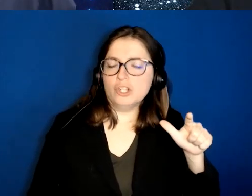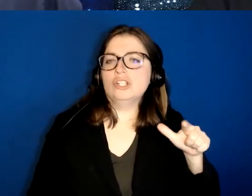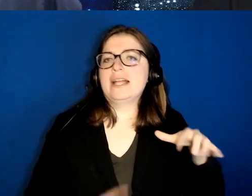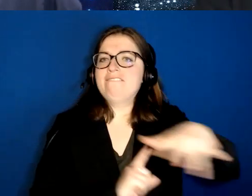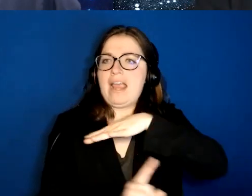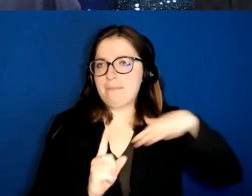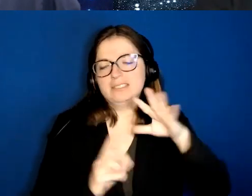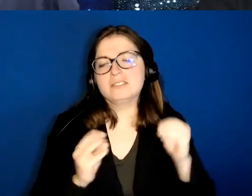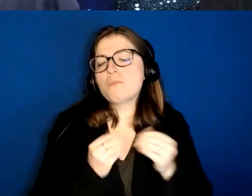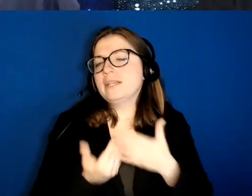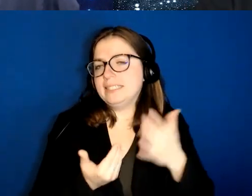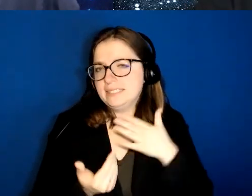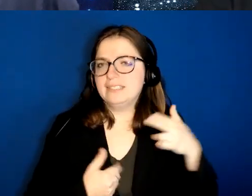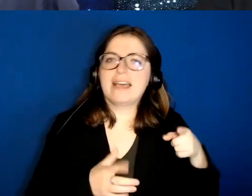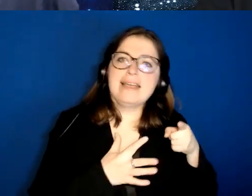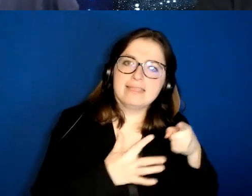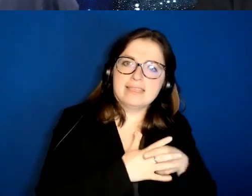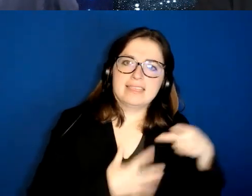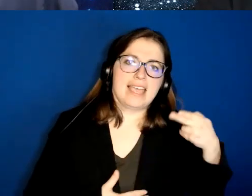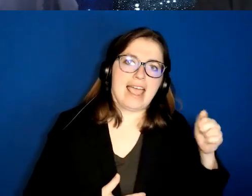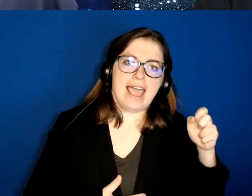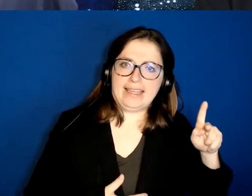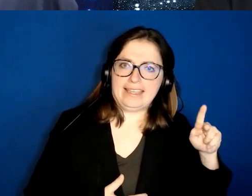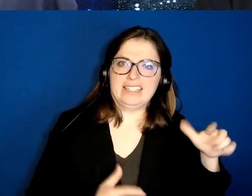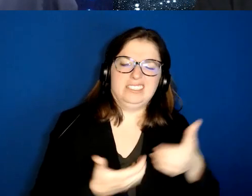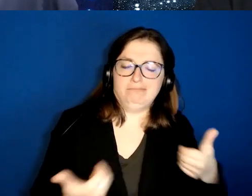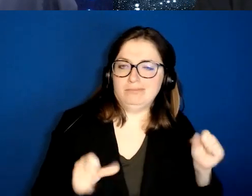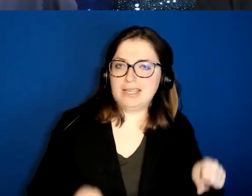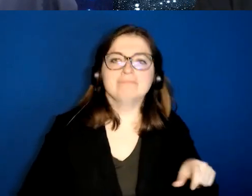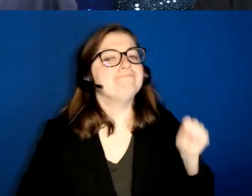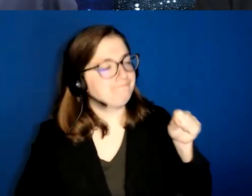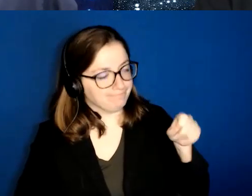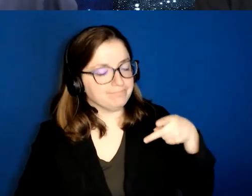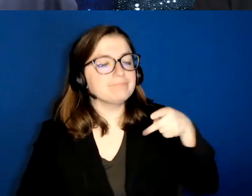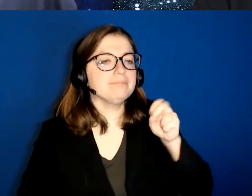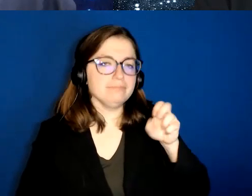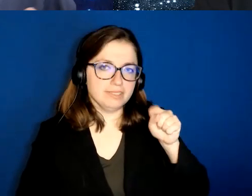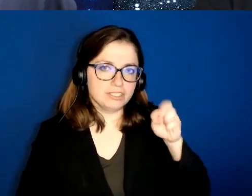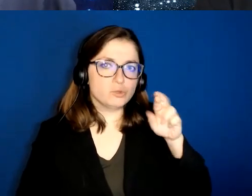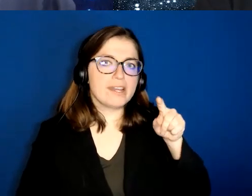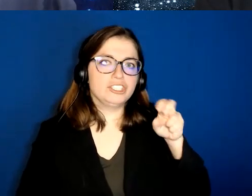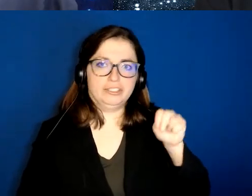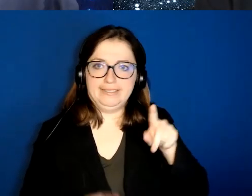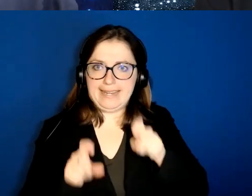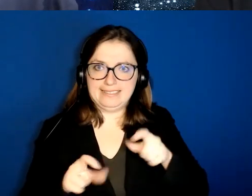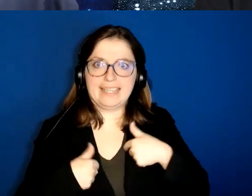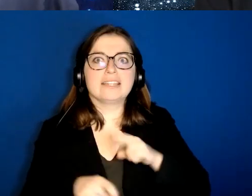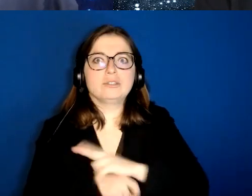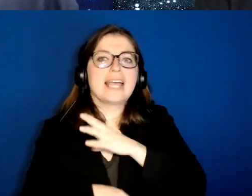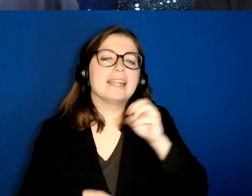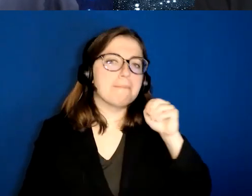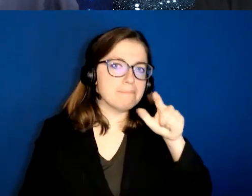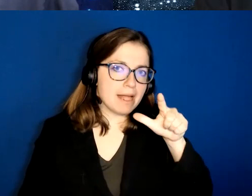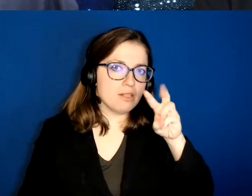true. The penetration testing course that I teach and the malware reverse engineering, I use a virtual